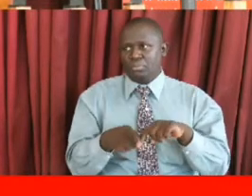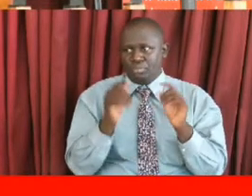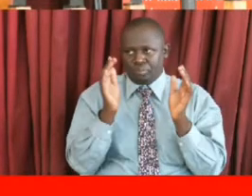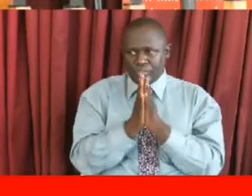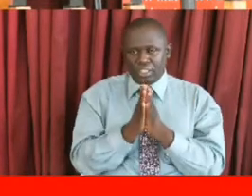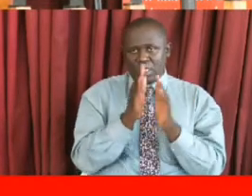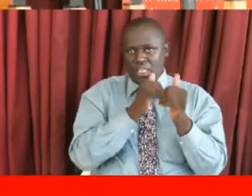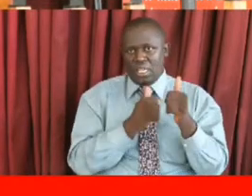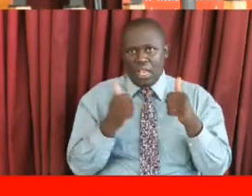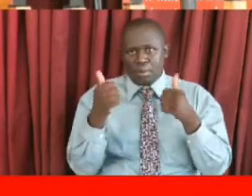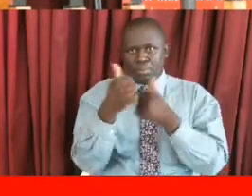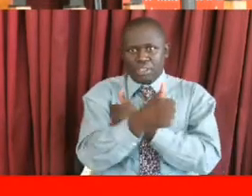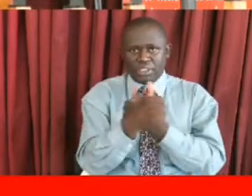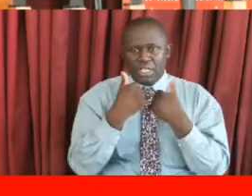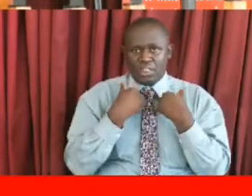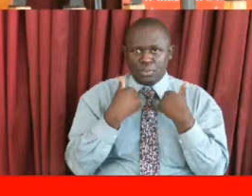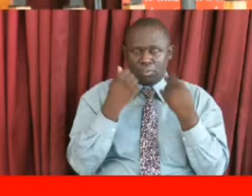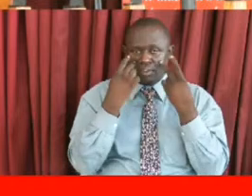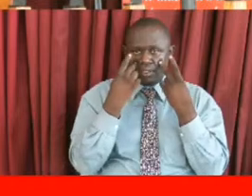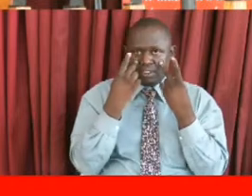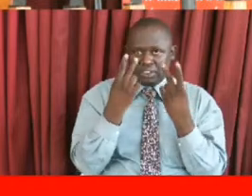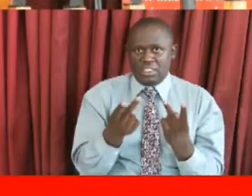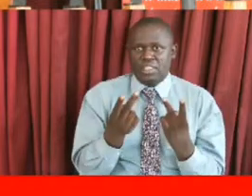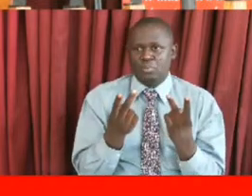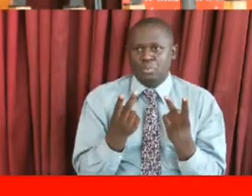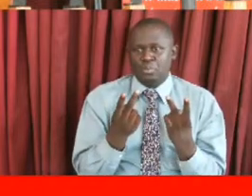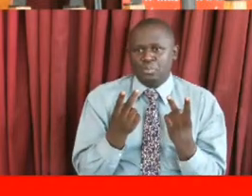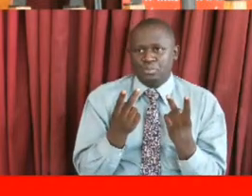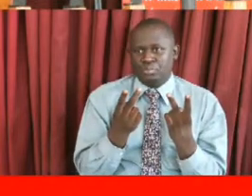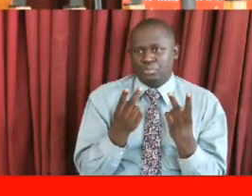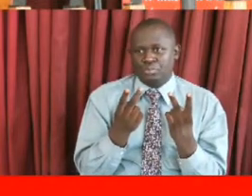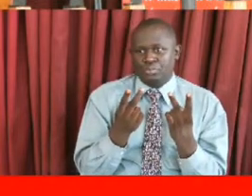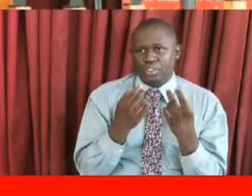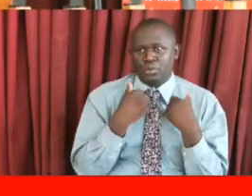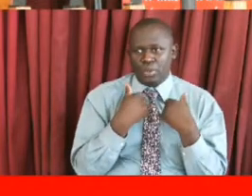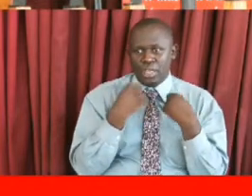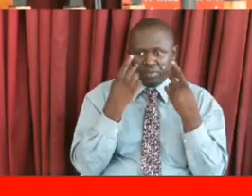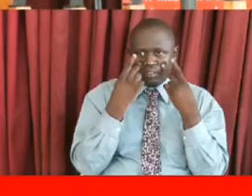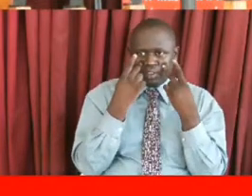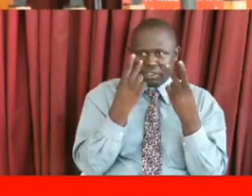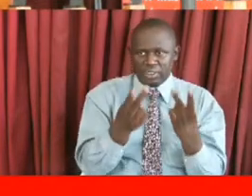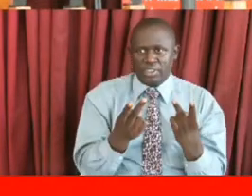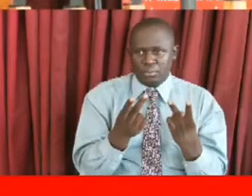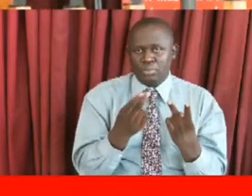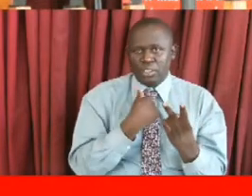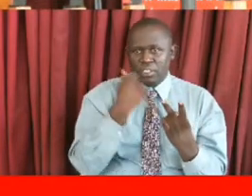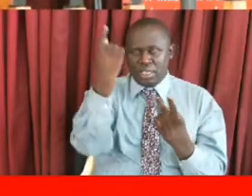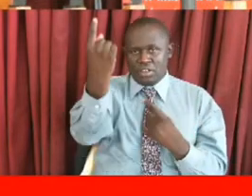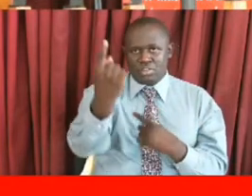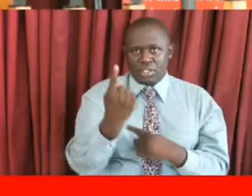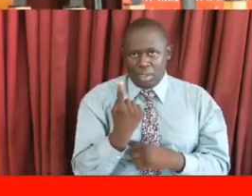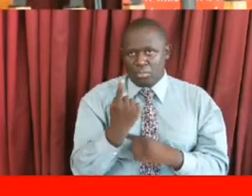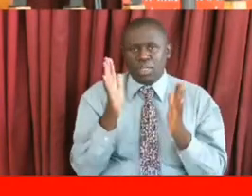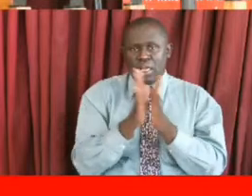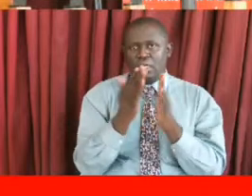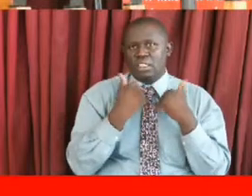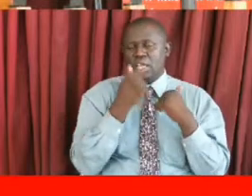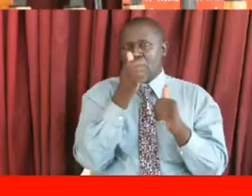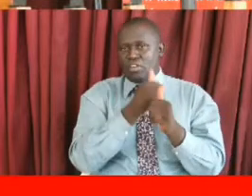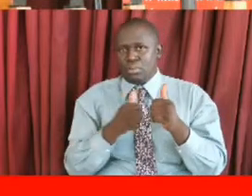pass and we have seen them haven't we we have seen them they have come and they have